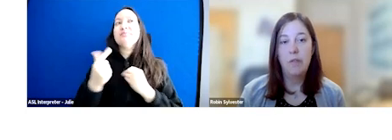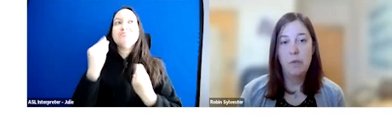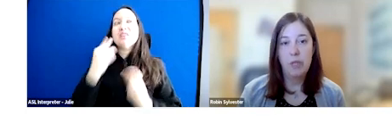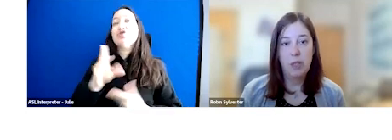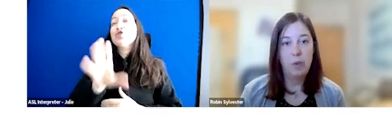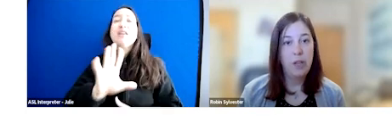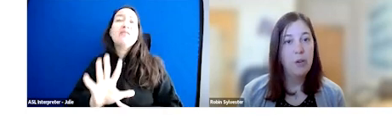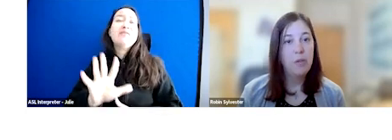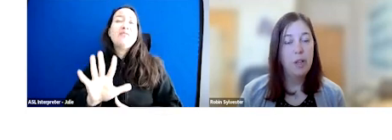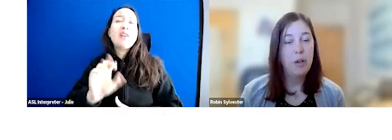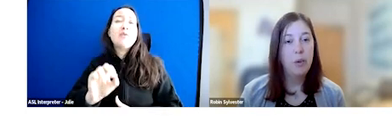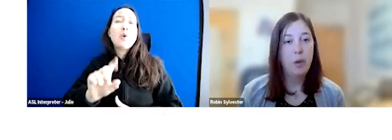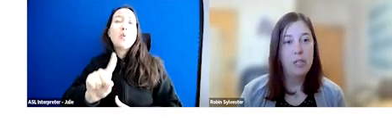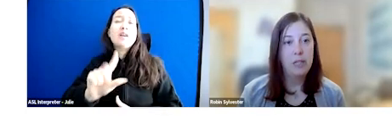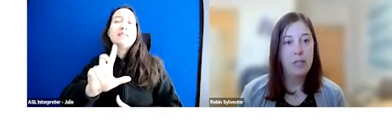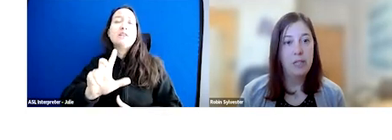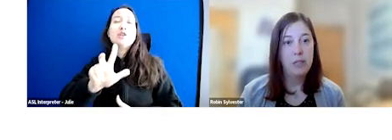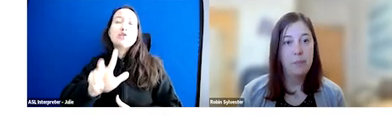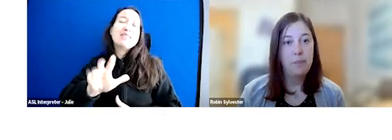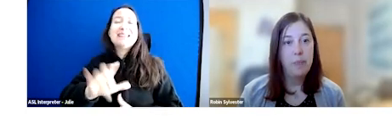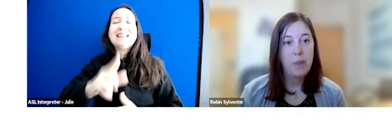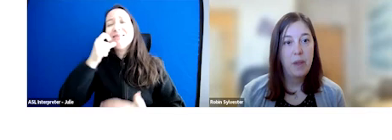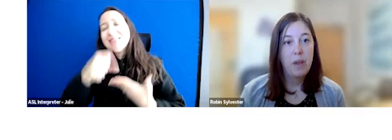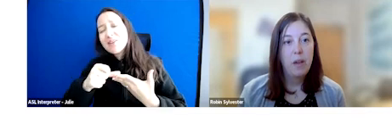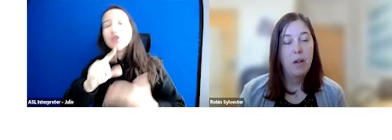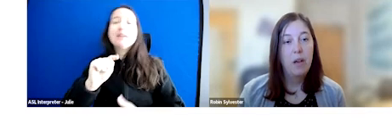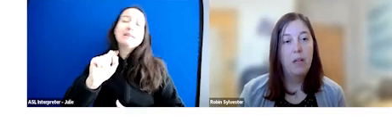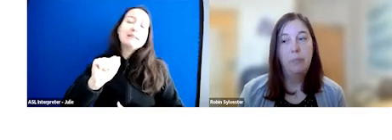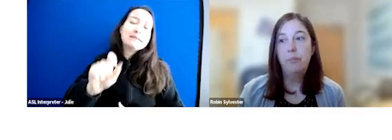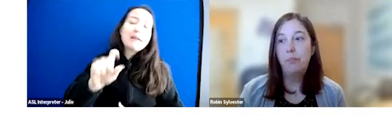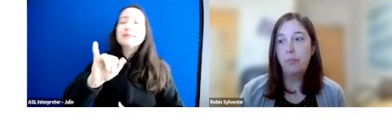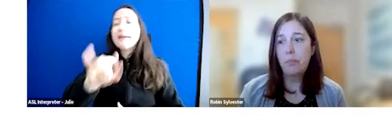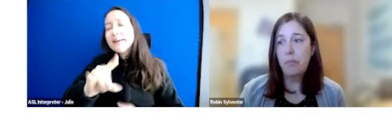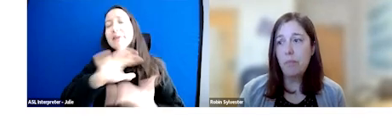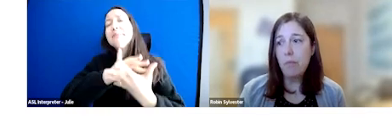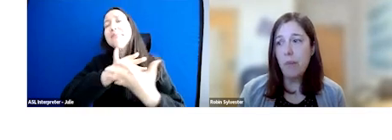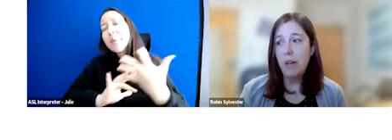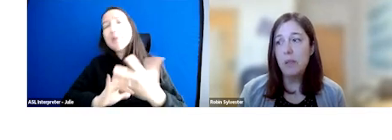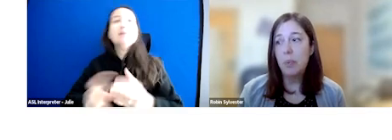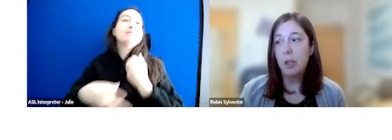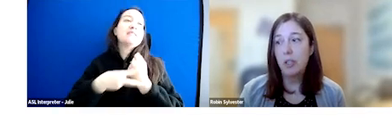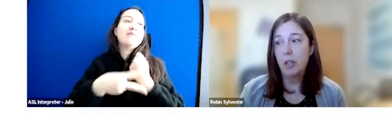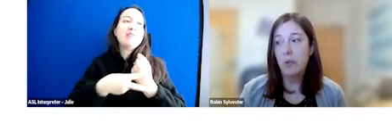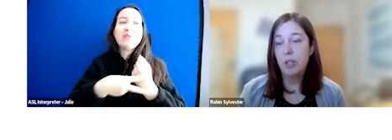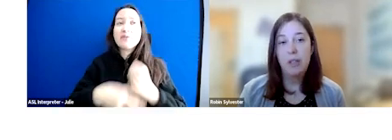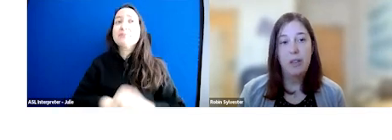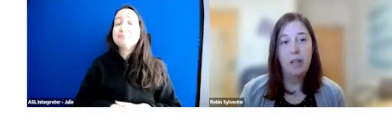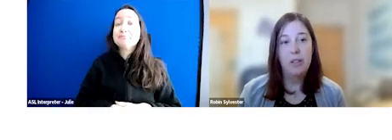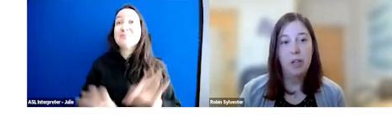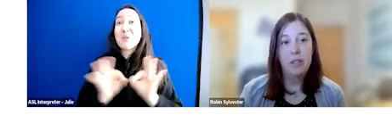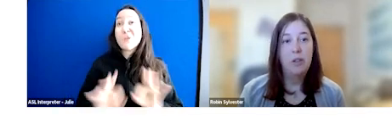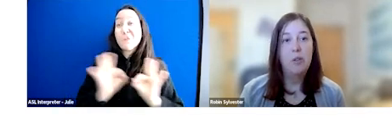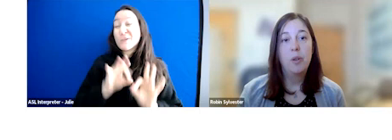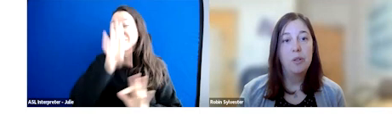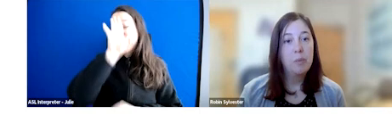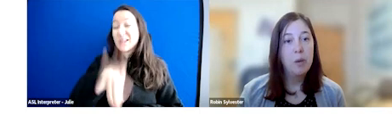your 501c3 letter or your tax ID. And it's important to note that